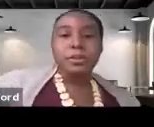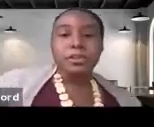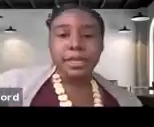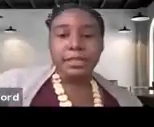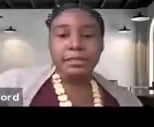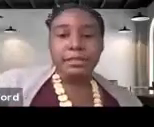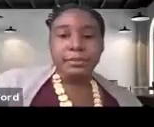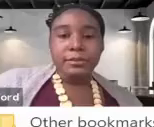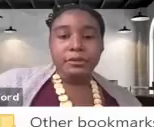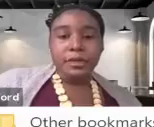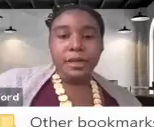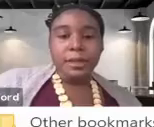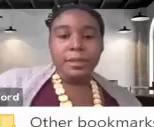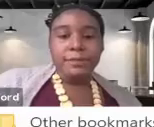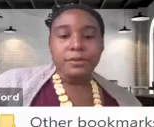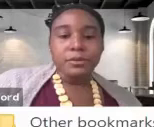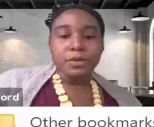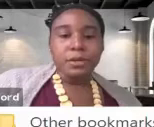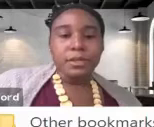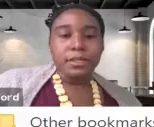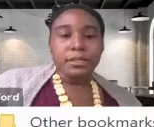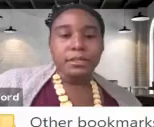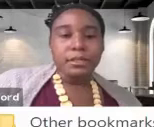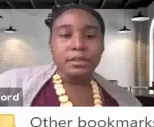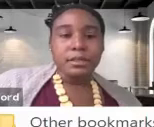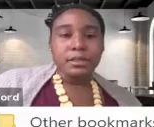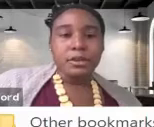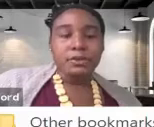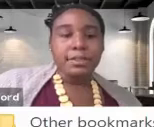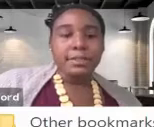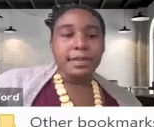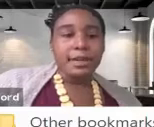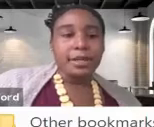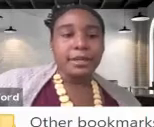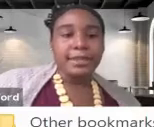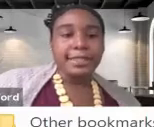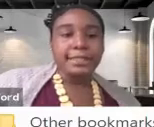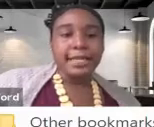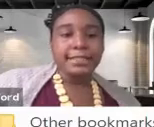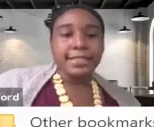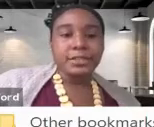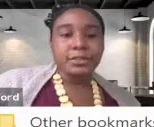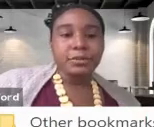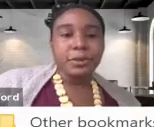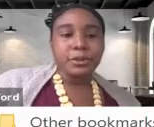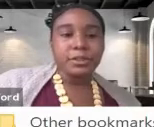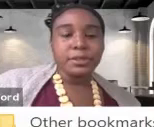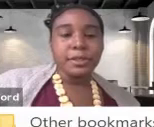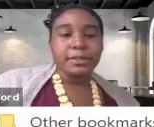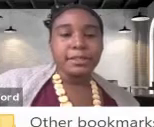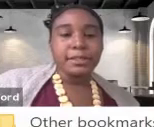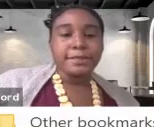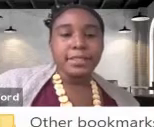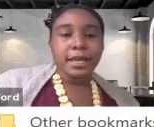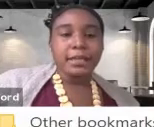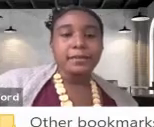So once you get into Mural, if you could go to this area that says Let's Get to Know Mural, it should be